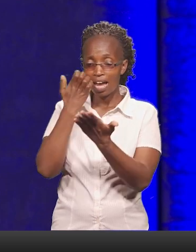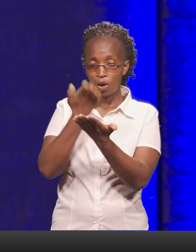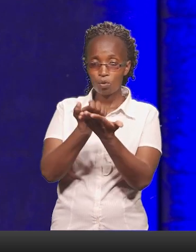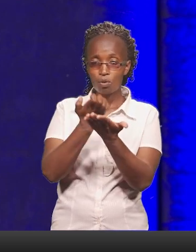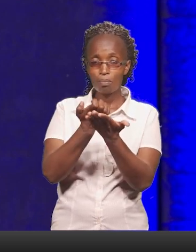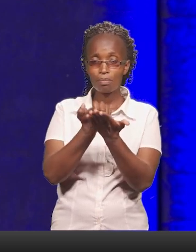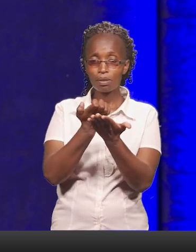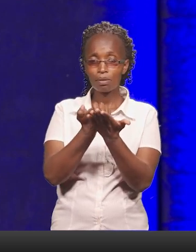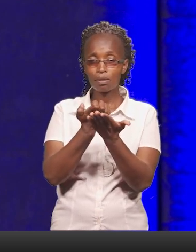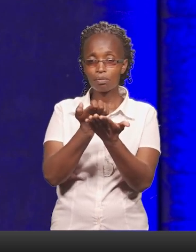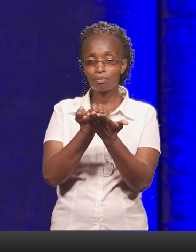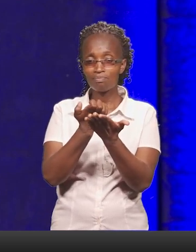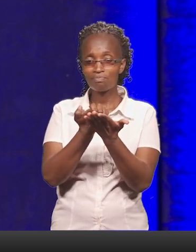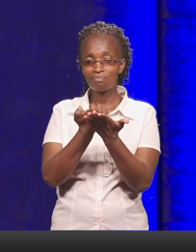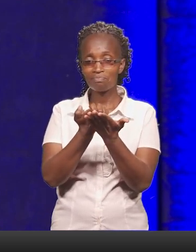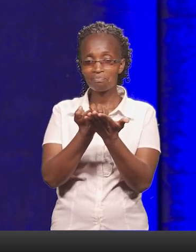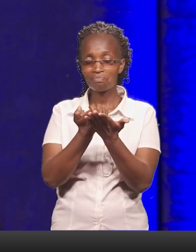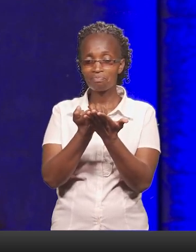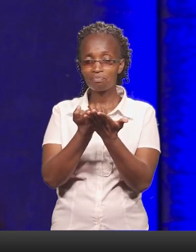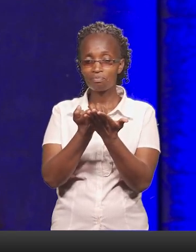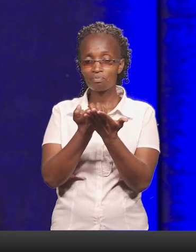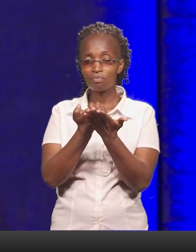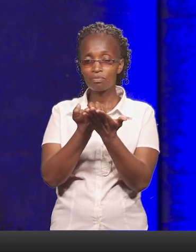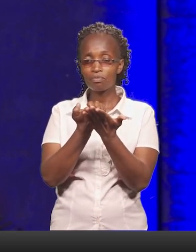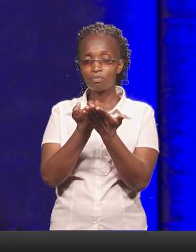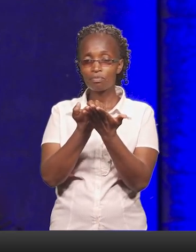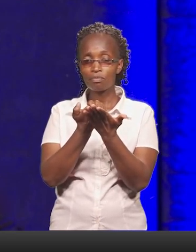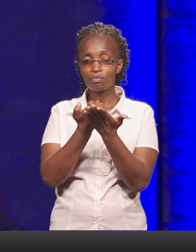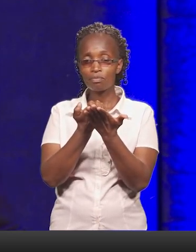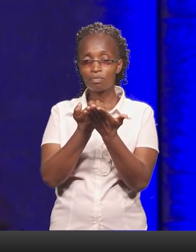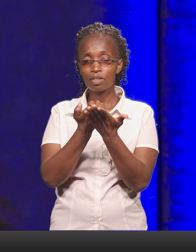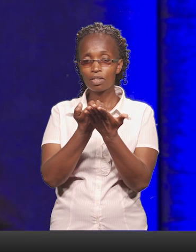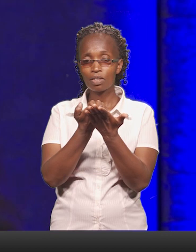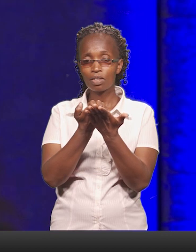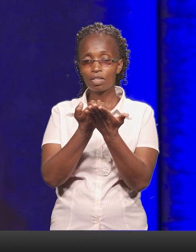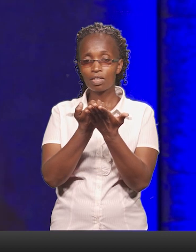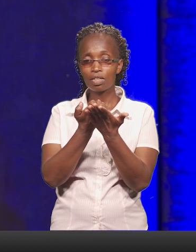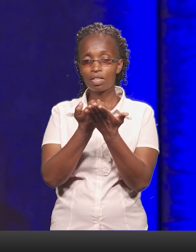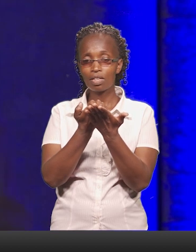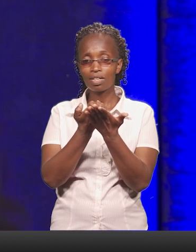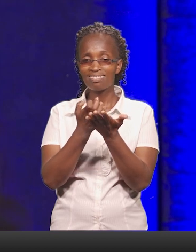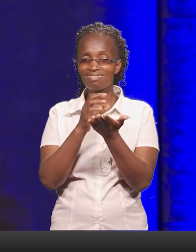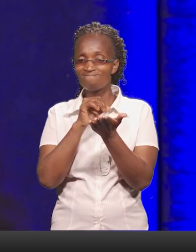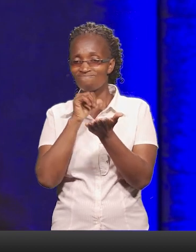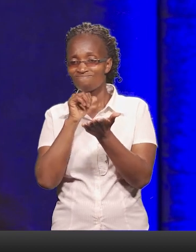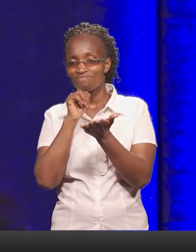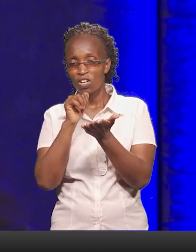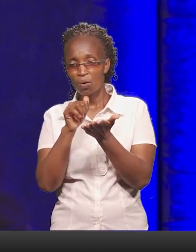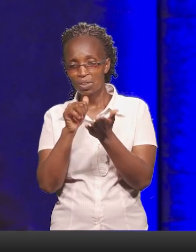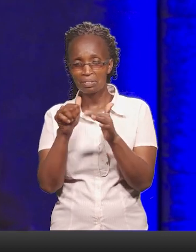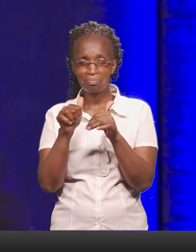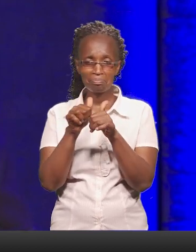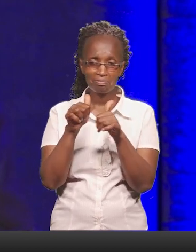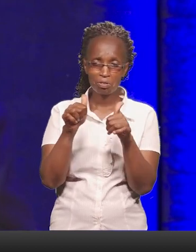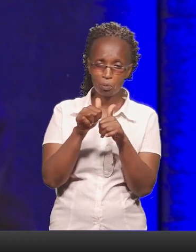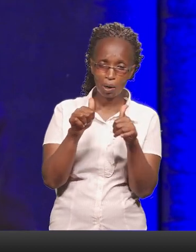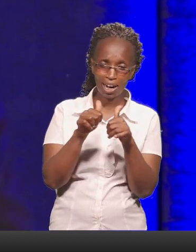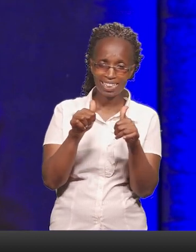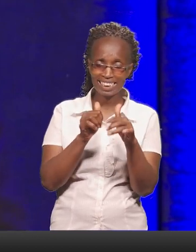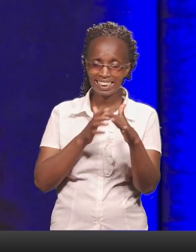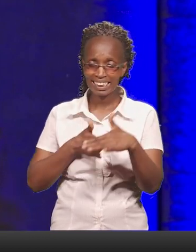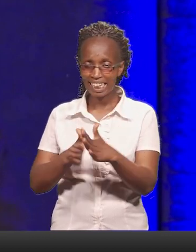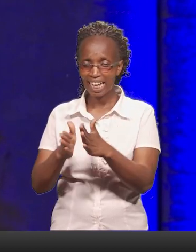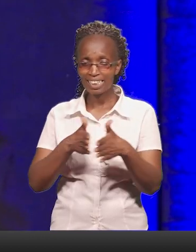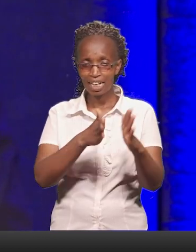our economy has been captured and curtailed and